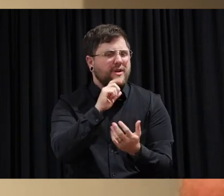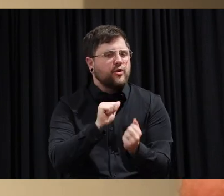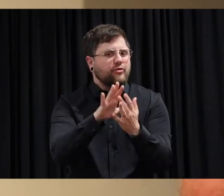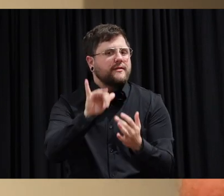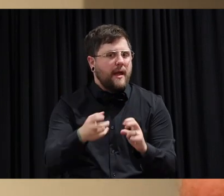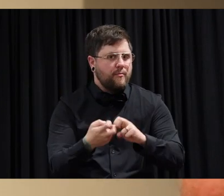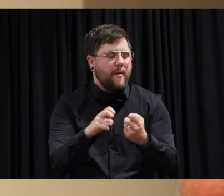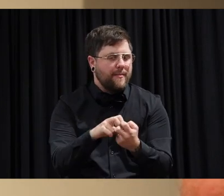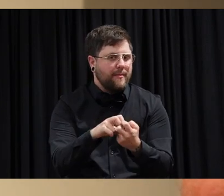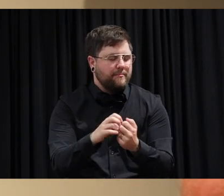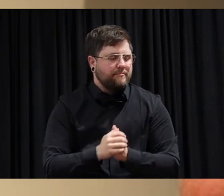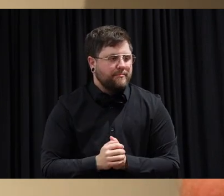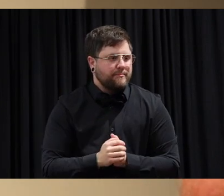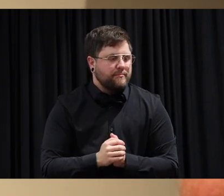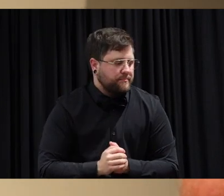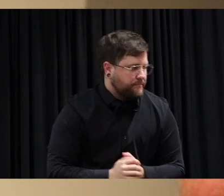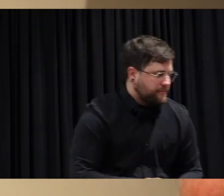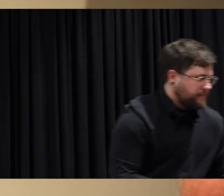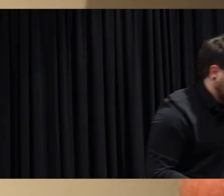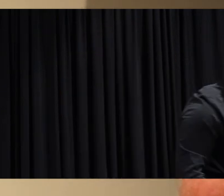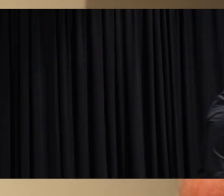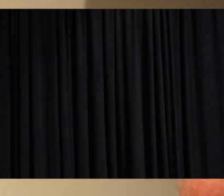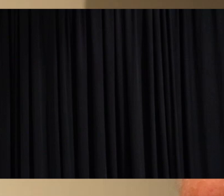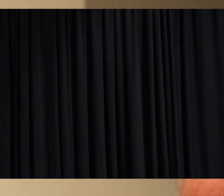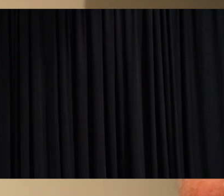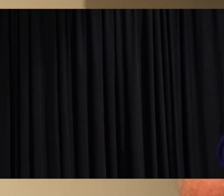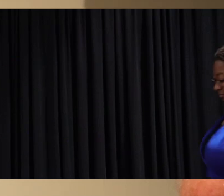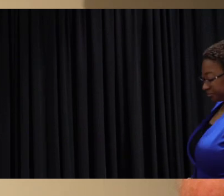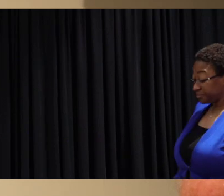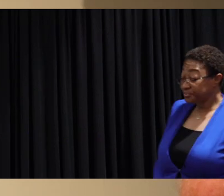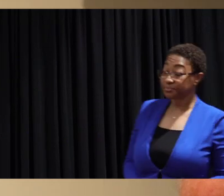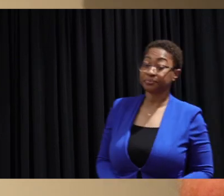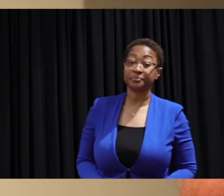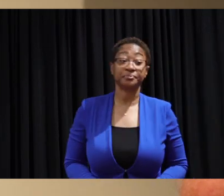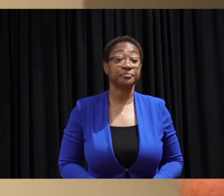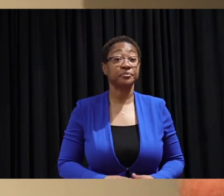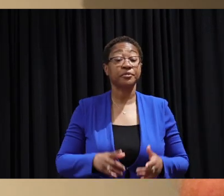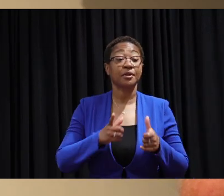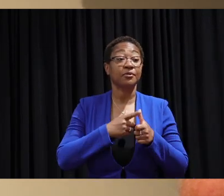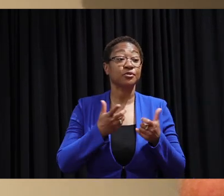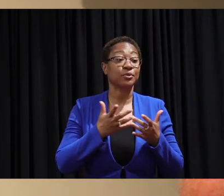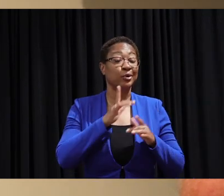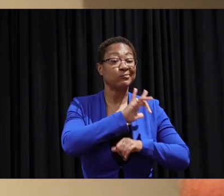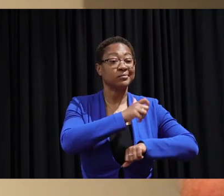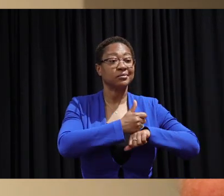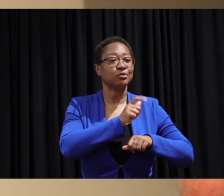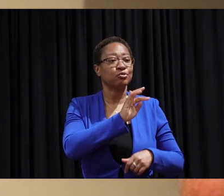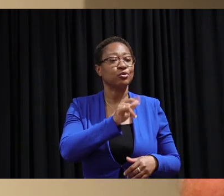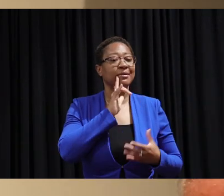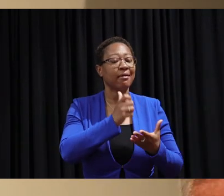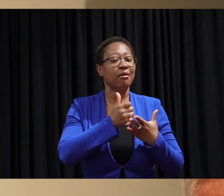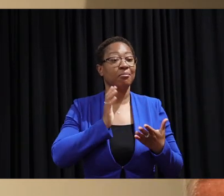that. And so the first thing that we do, we've created some tools to help answer that for us that are replicable